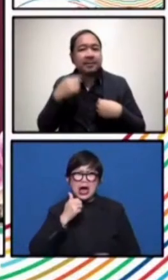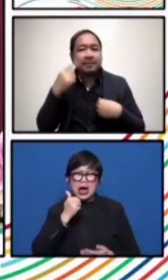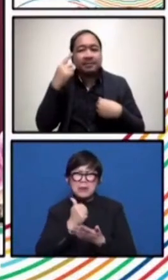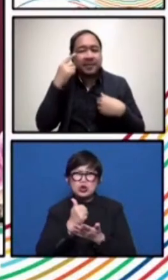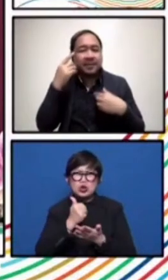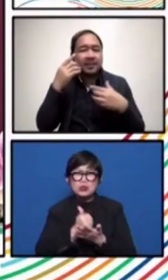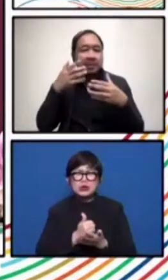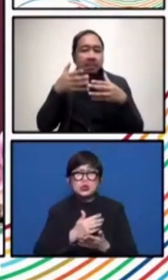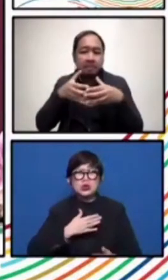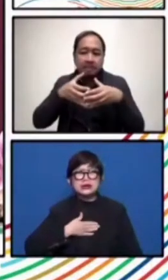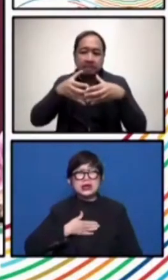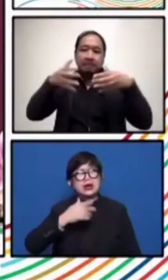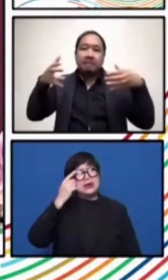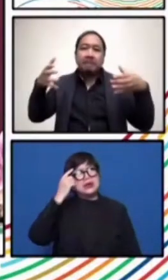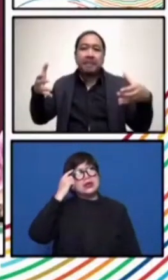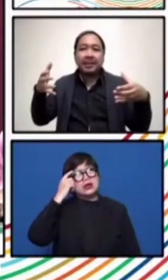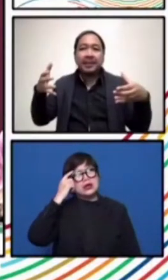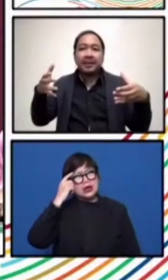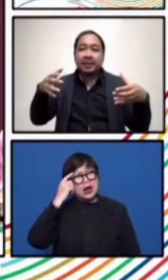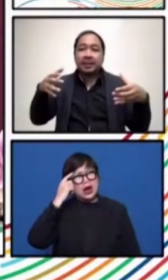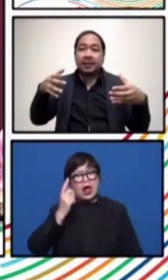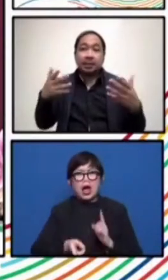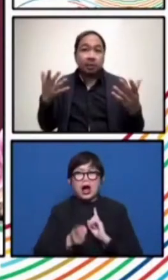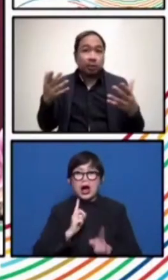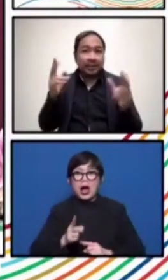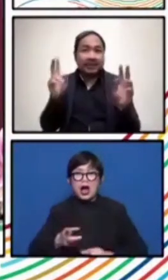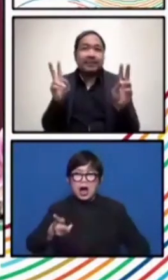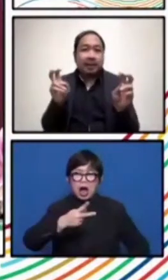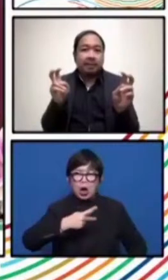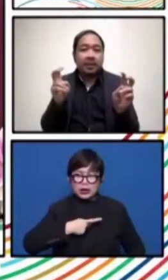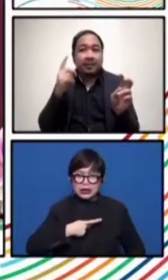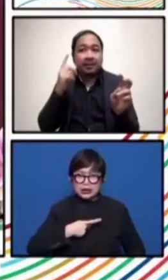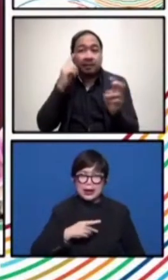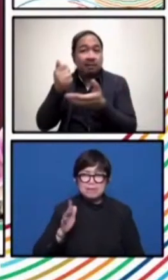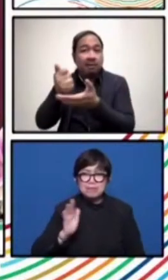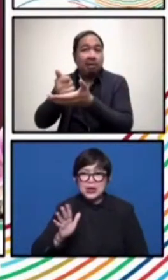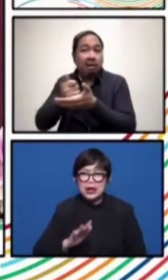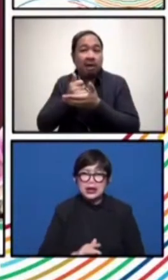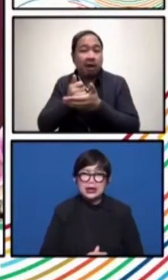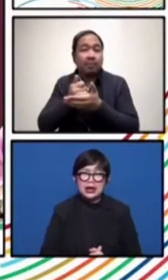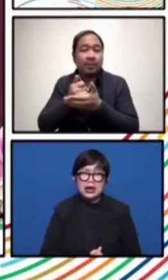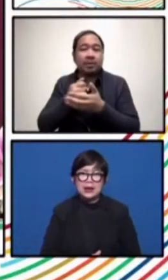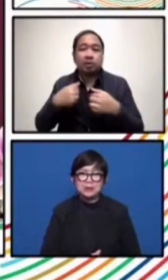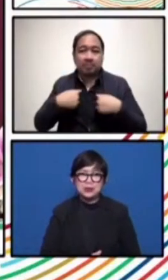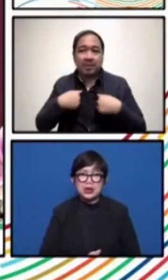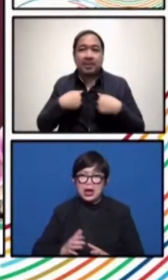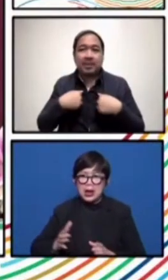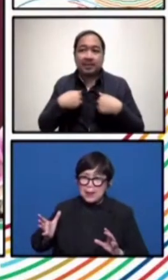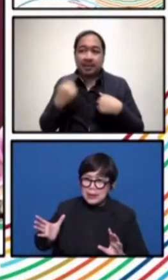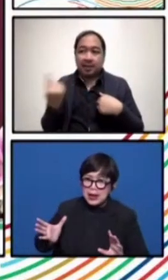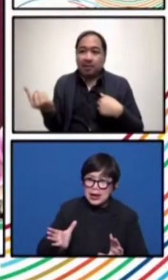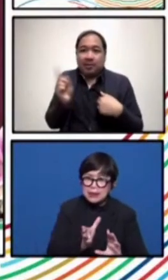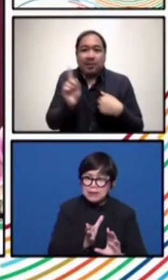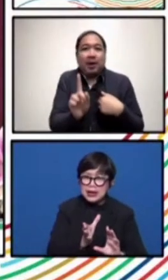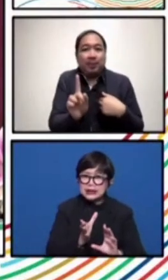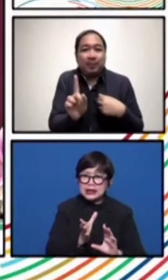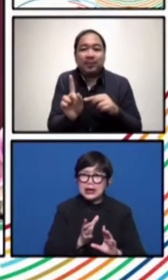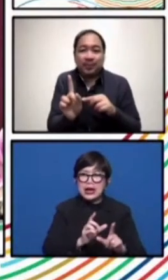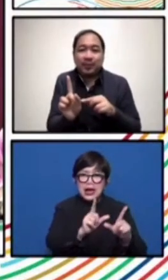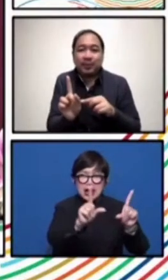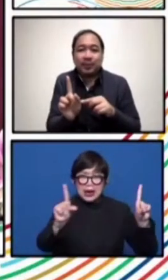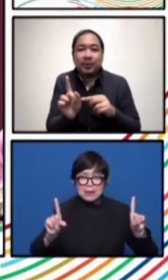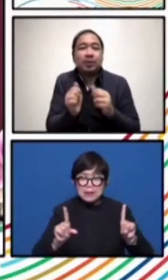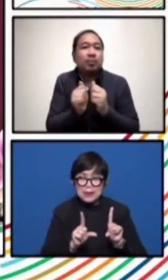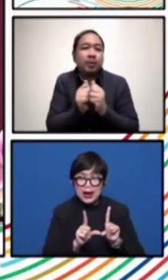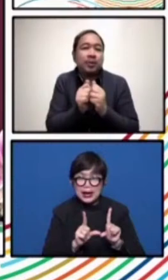body outside these conversations will not probably help the cause so here I am representing uh Wipro today which